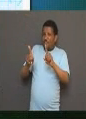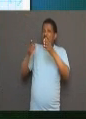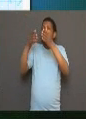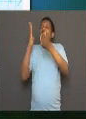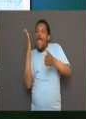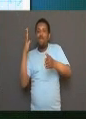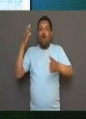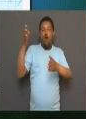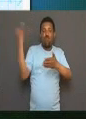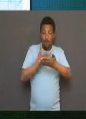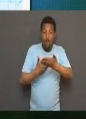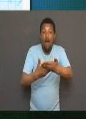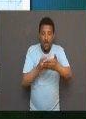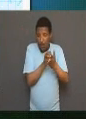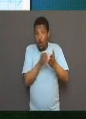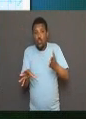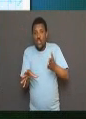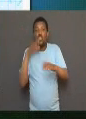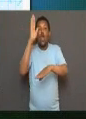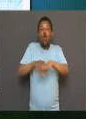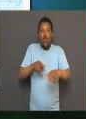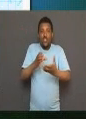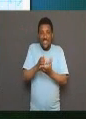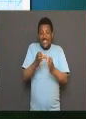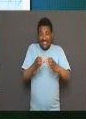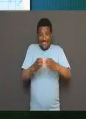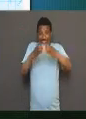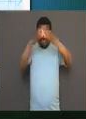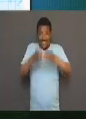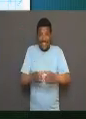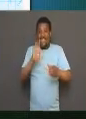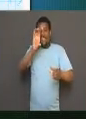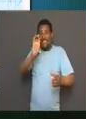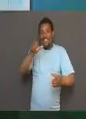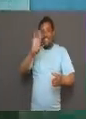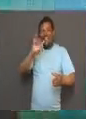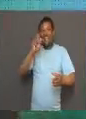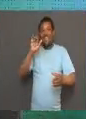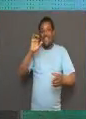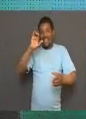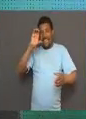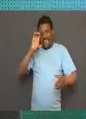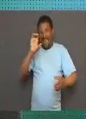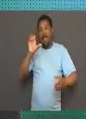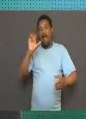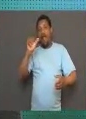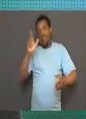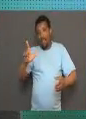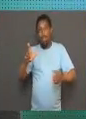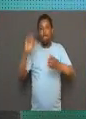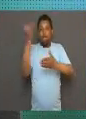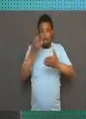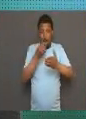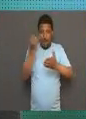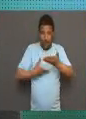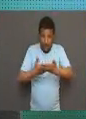projection called Cylindrical Map Projection. You will learn what